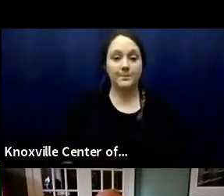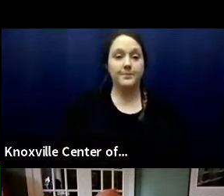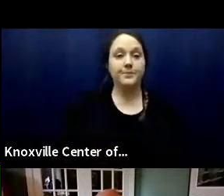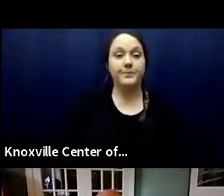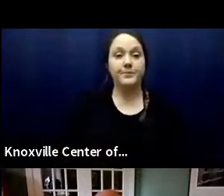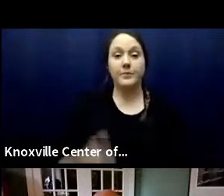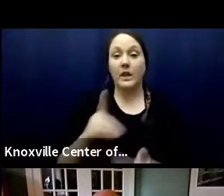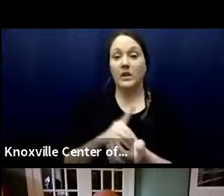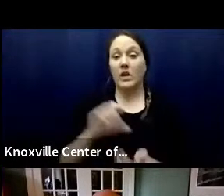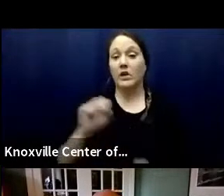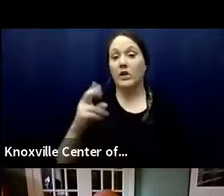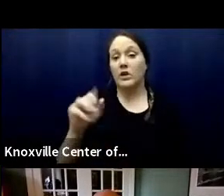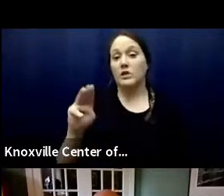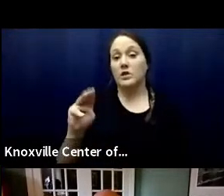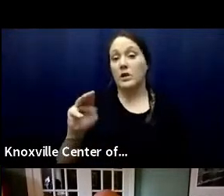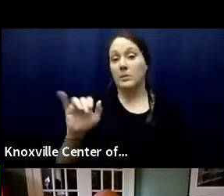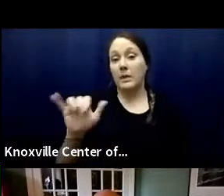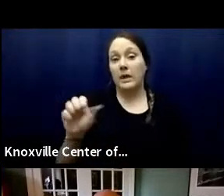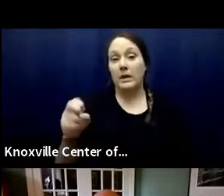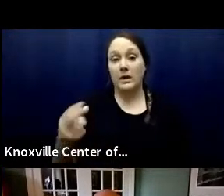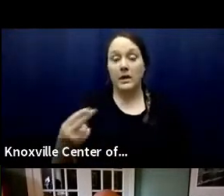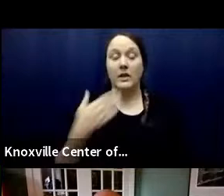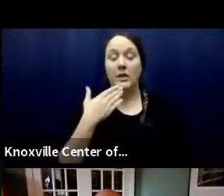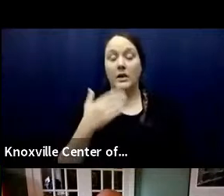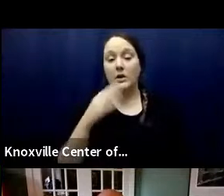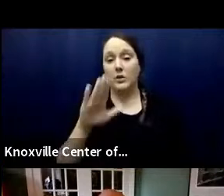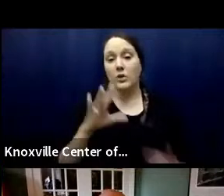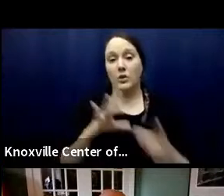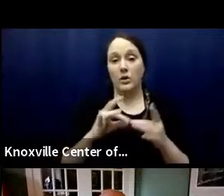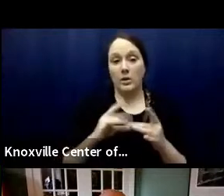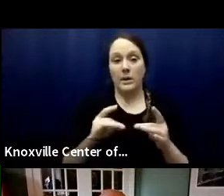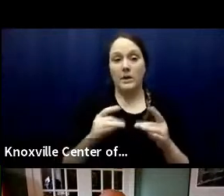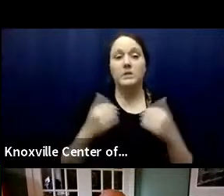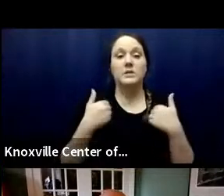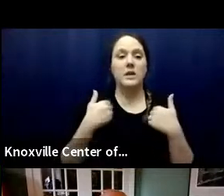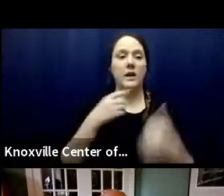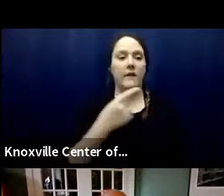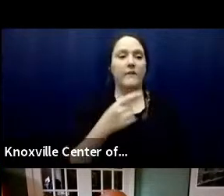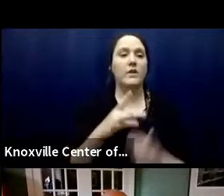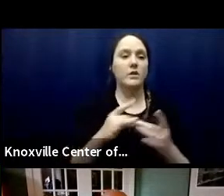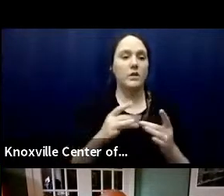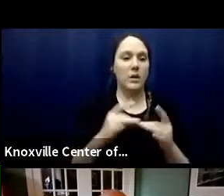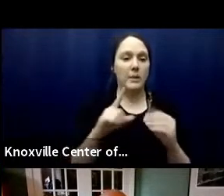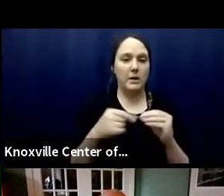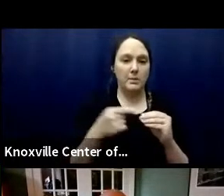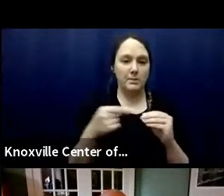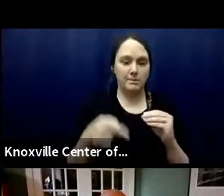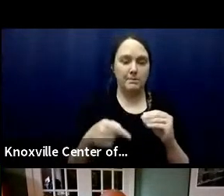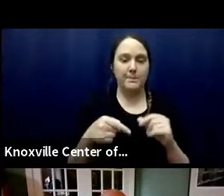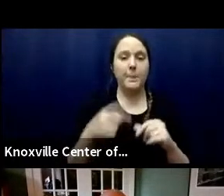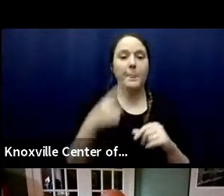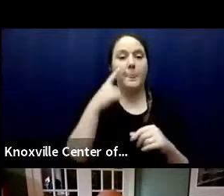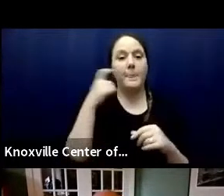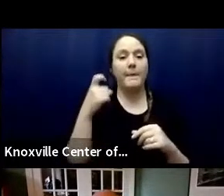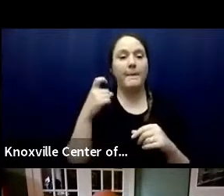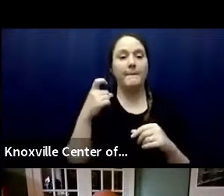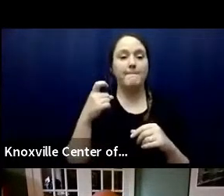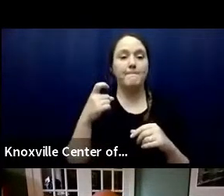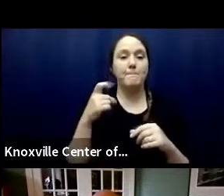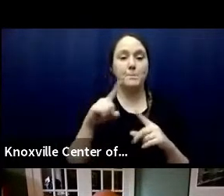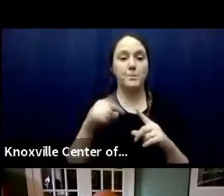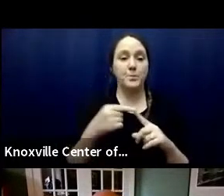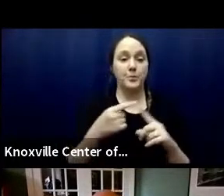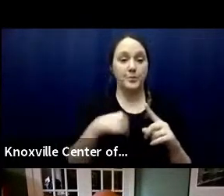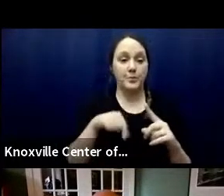Dr. Shamiyeh, thank you for those comments. I have a comment about this, because when